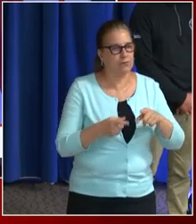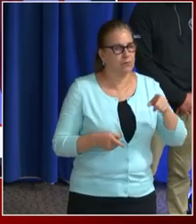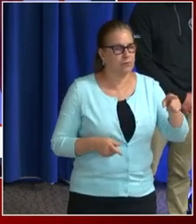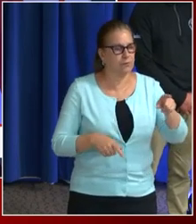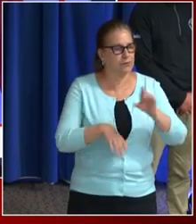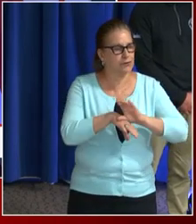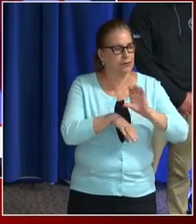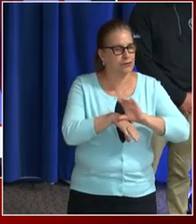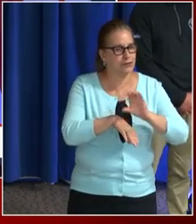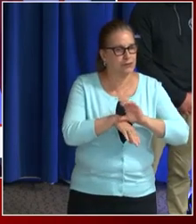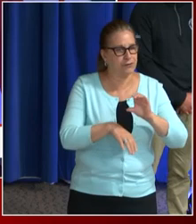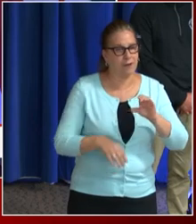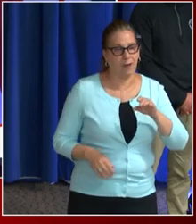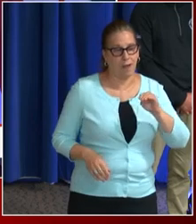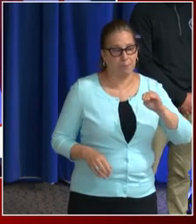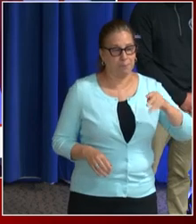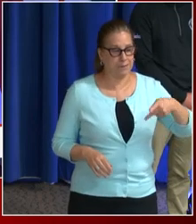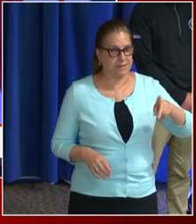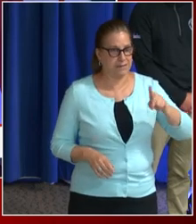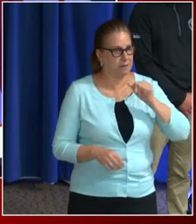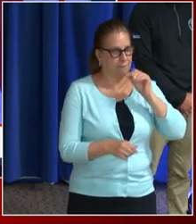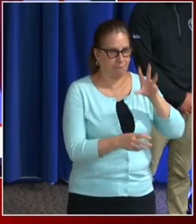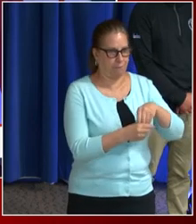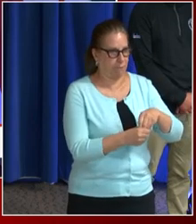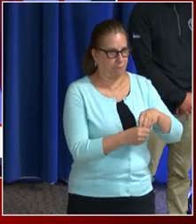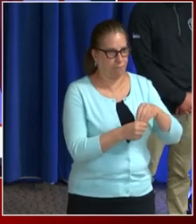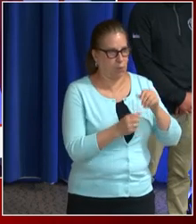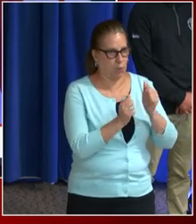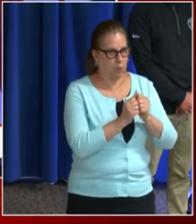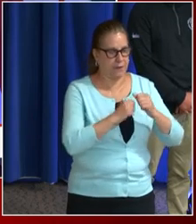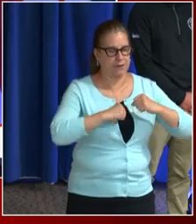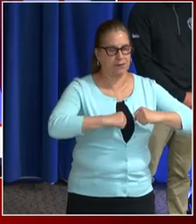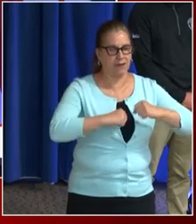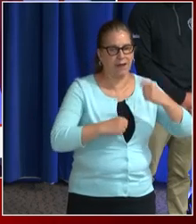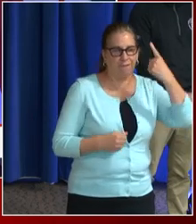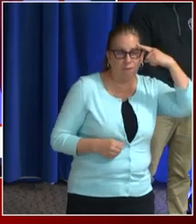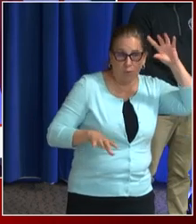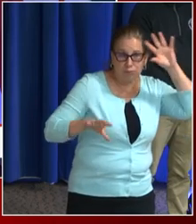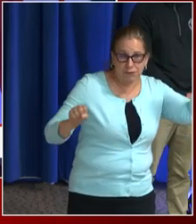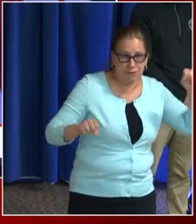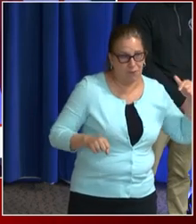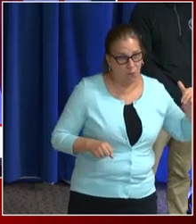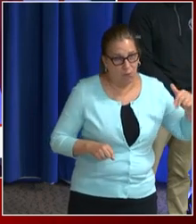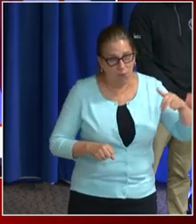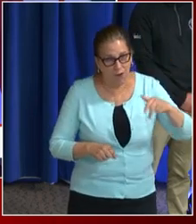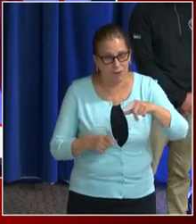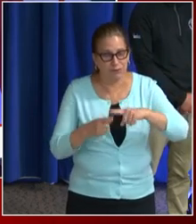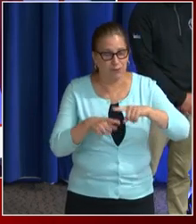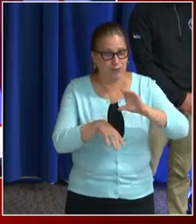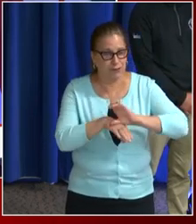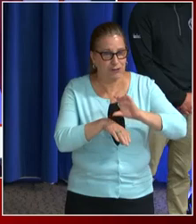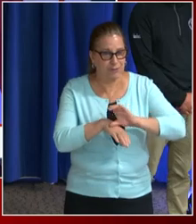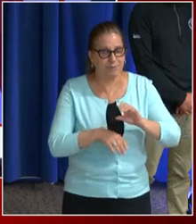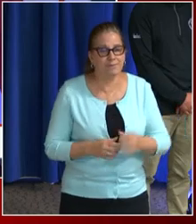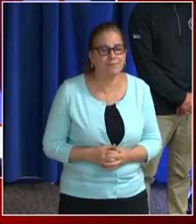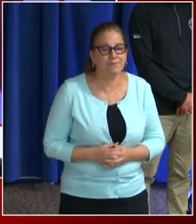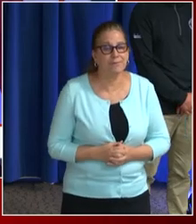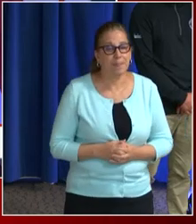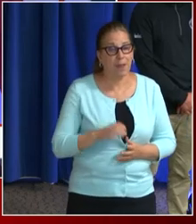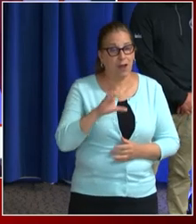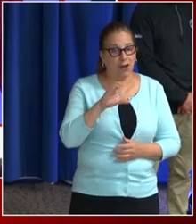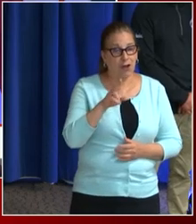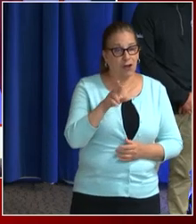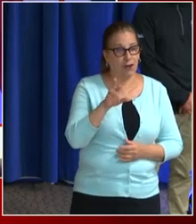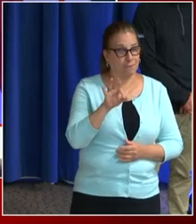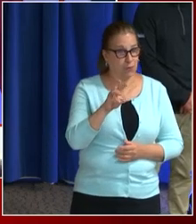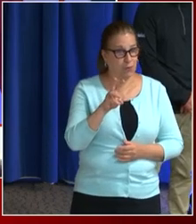movement. As you all know, there was a curfew that was initiated yesterday between 7 p.m. and